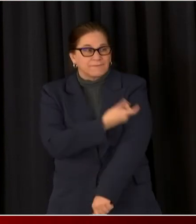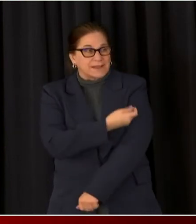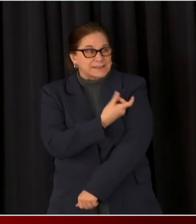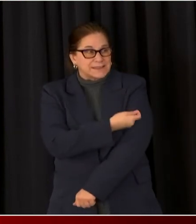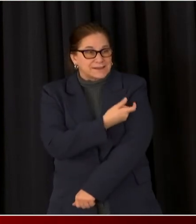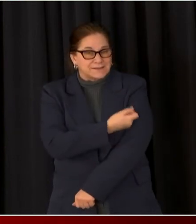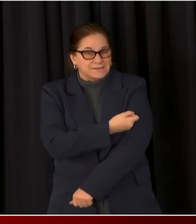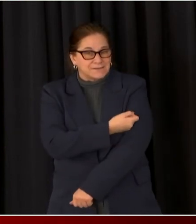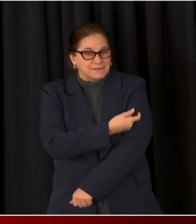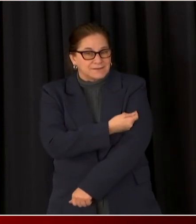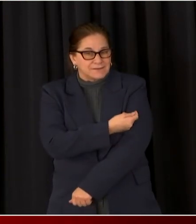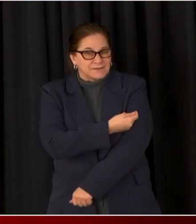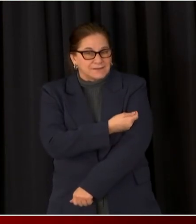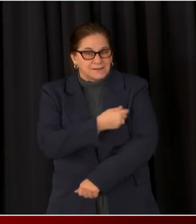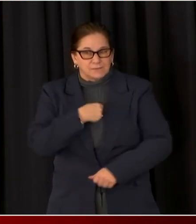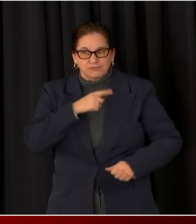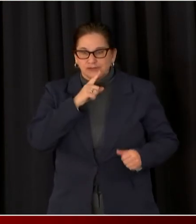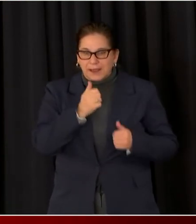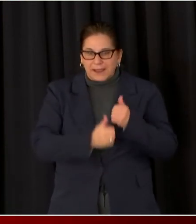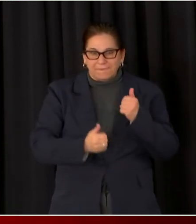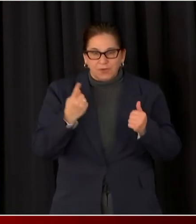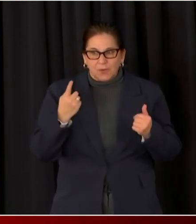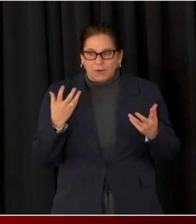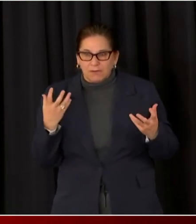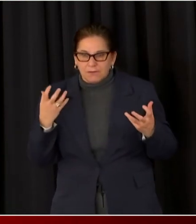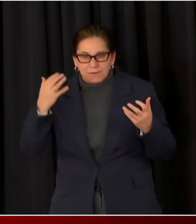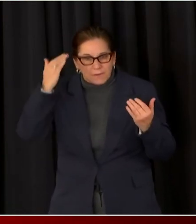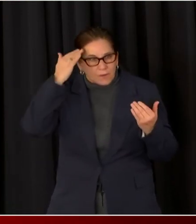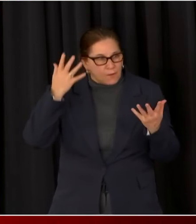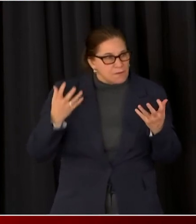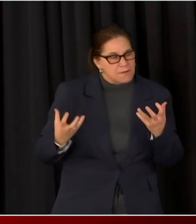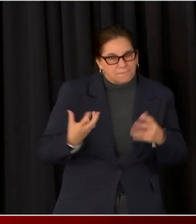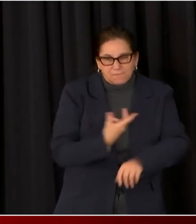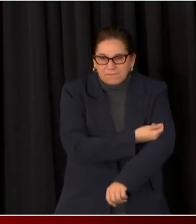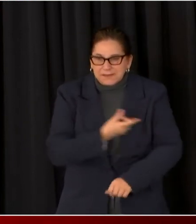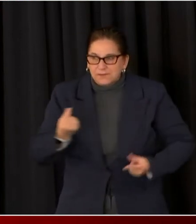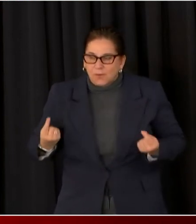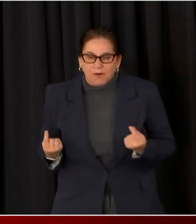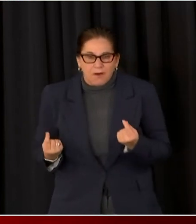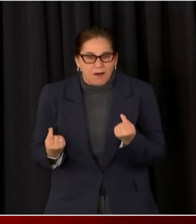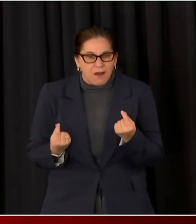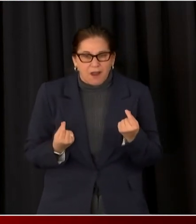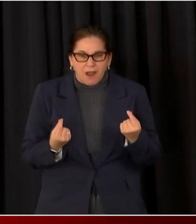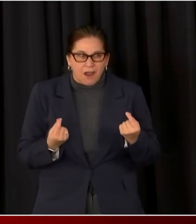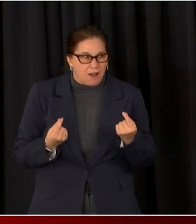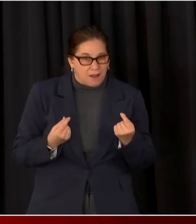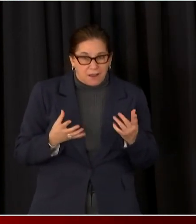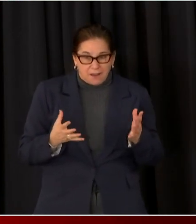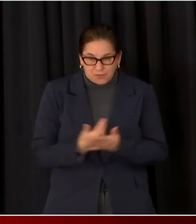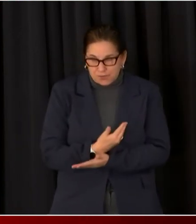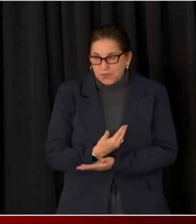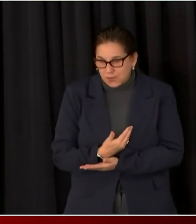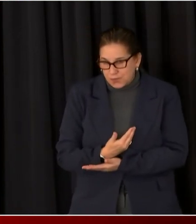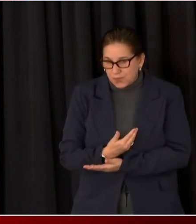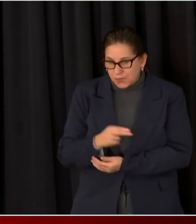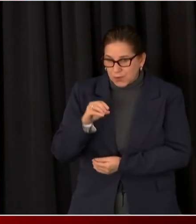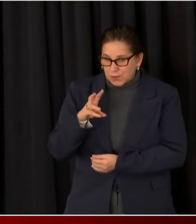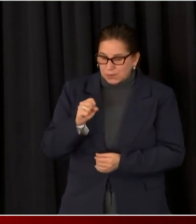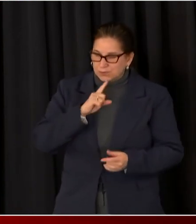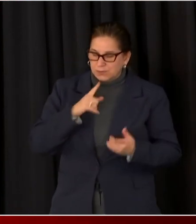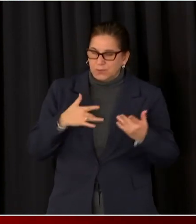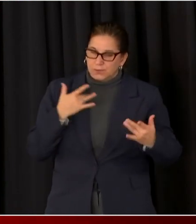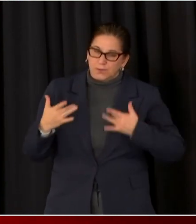I'm sure everyone has been watching the news, and this information is in a constant loop, but we'll